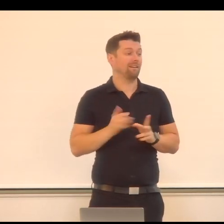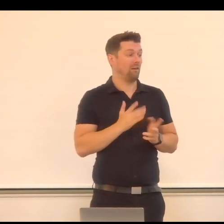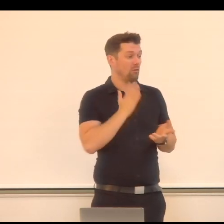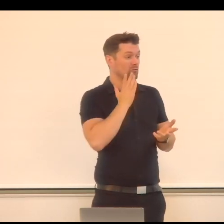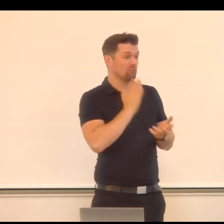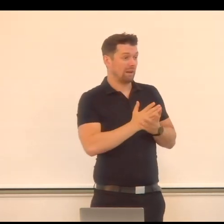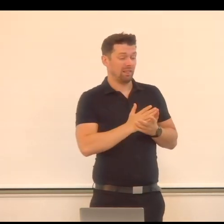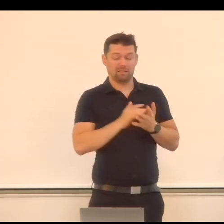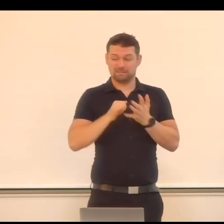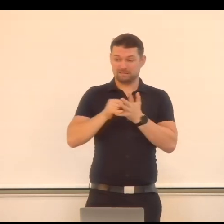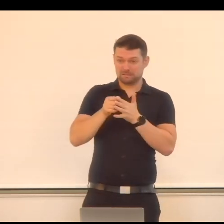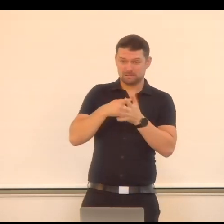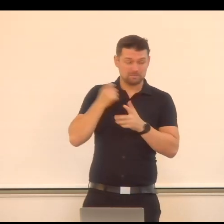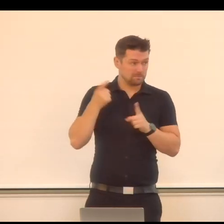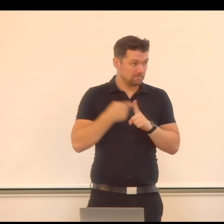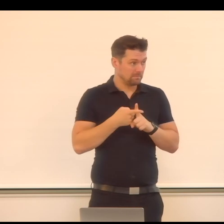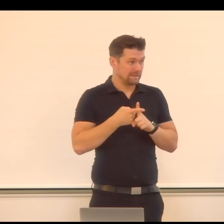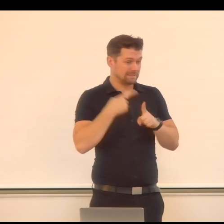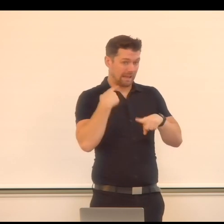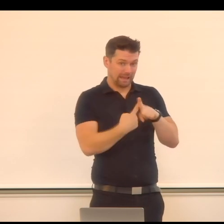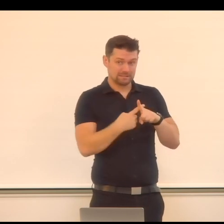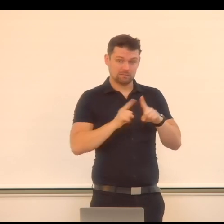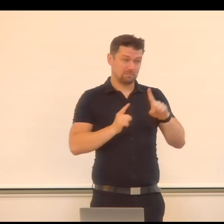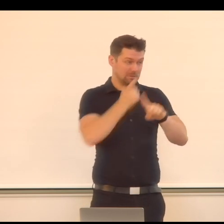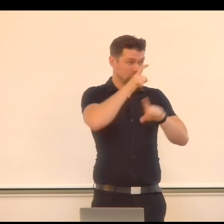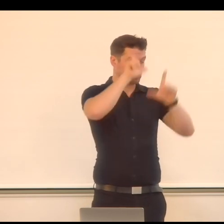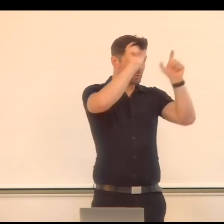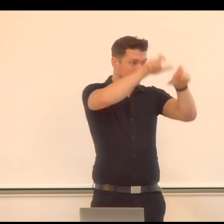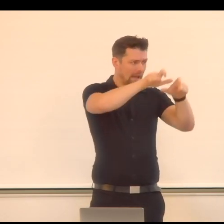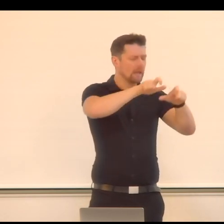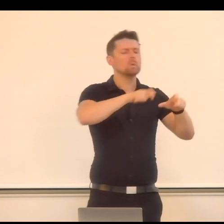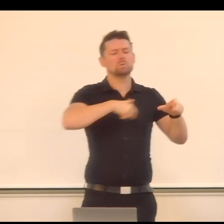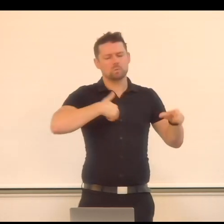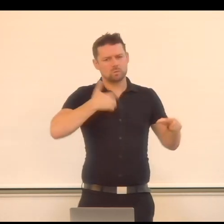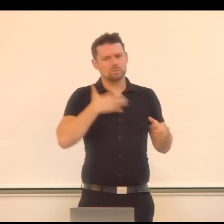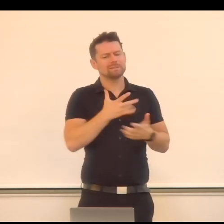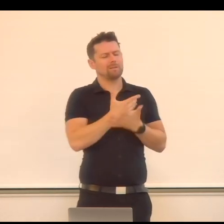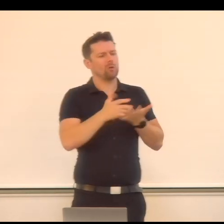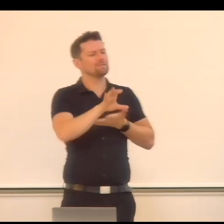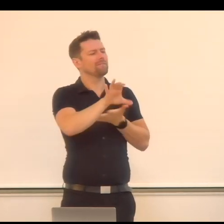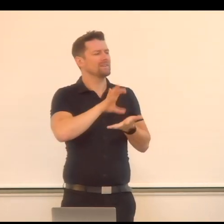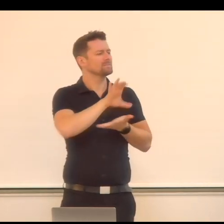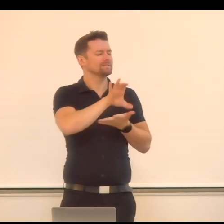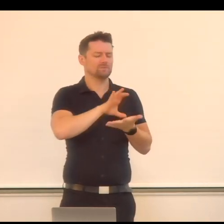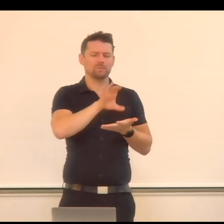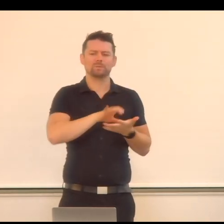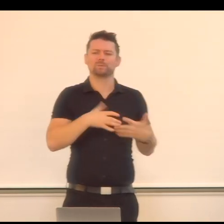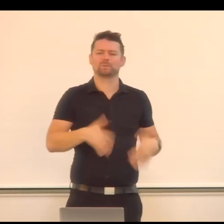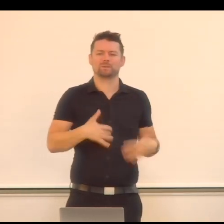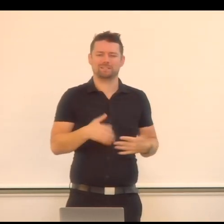to go on a SpaceX mission to stay in space for days, that obviously requires a lot more investment than a suborbital